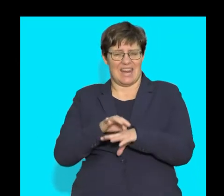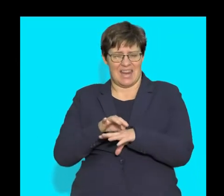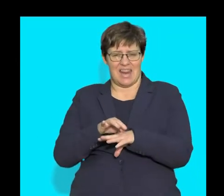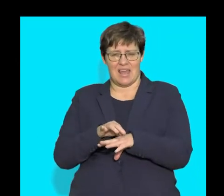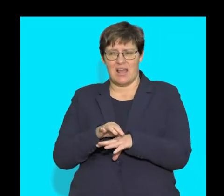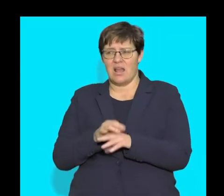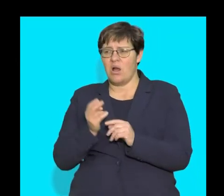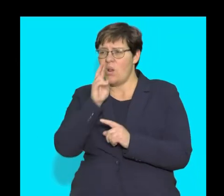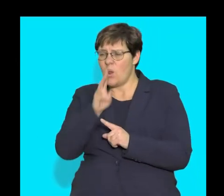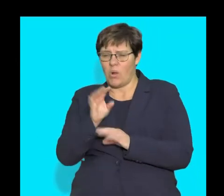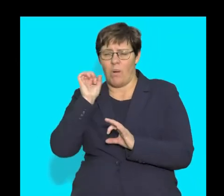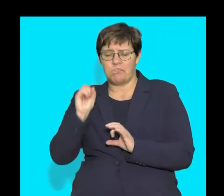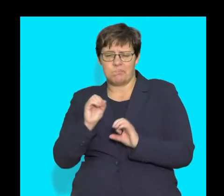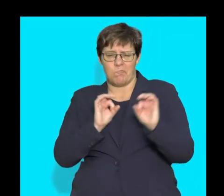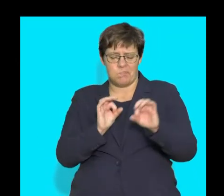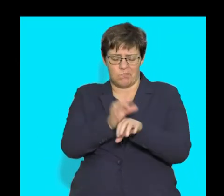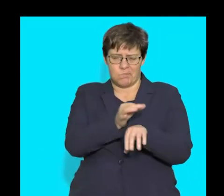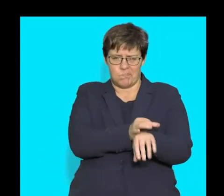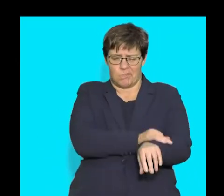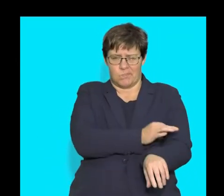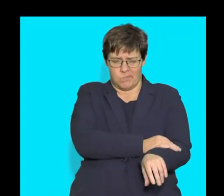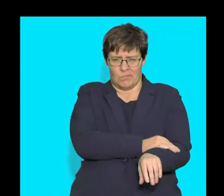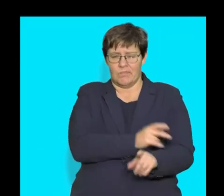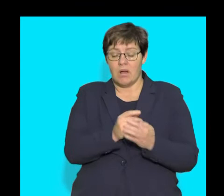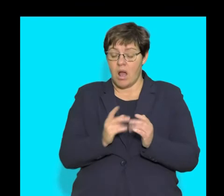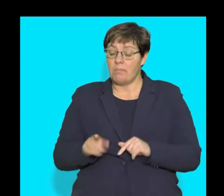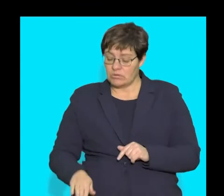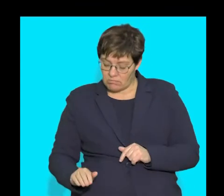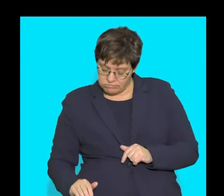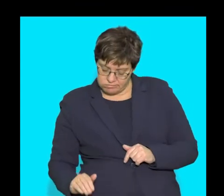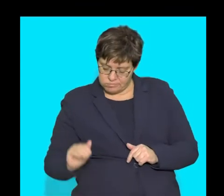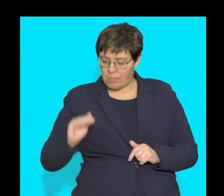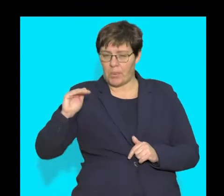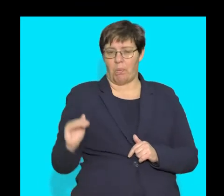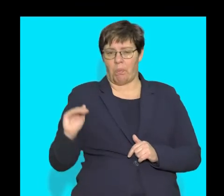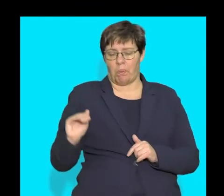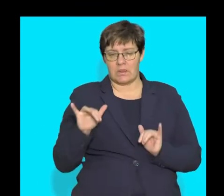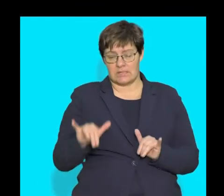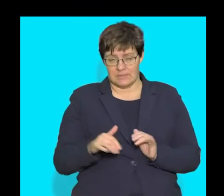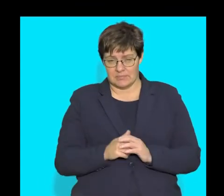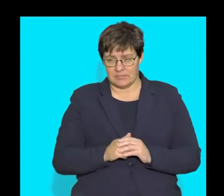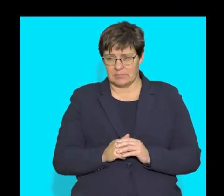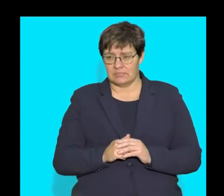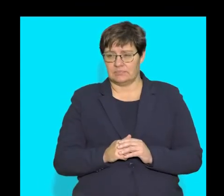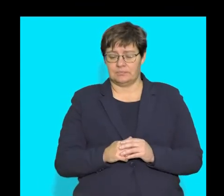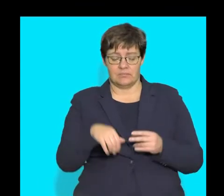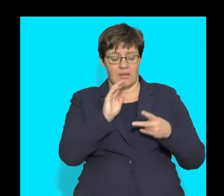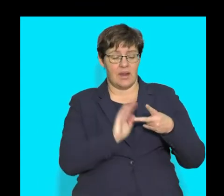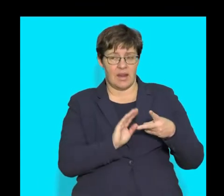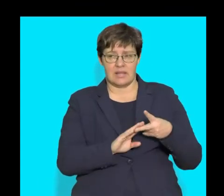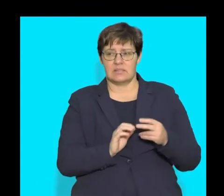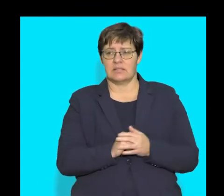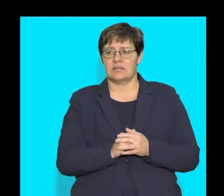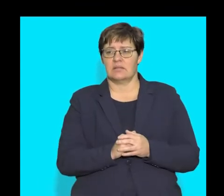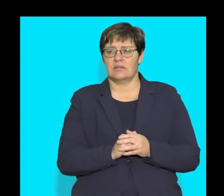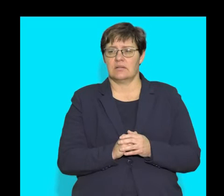skin appears to present sores, and growth of these individuals are stunted. The next